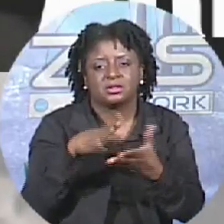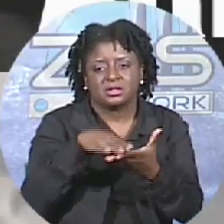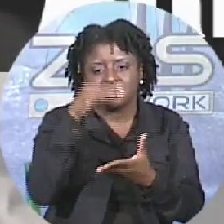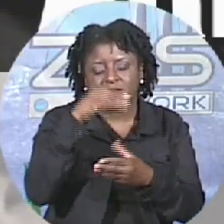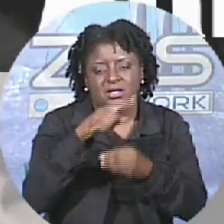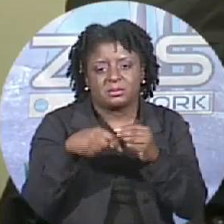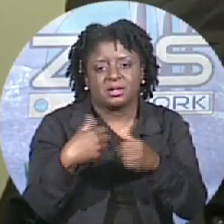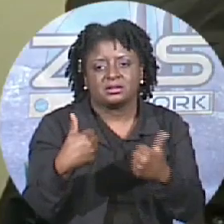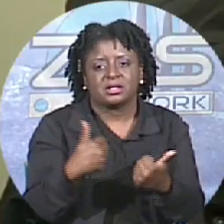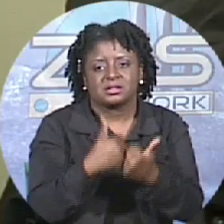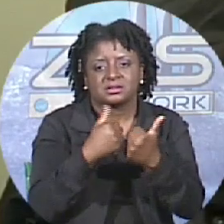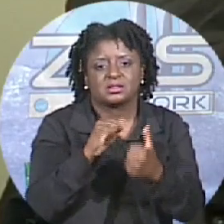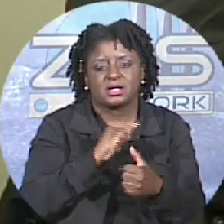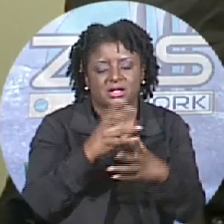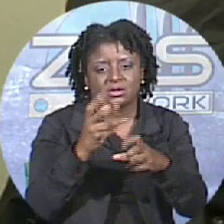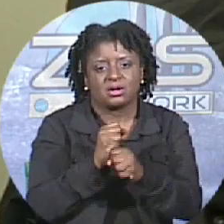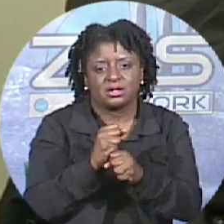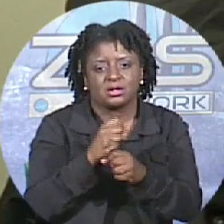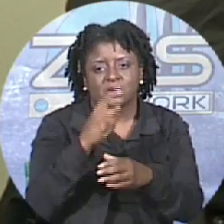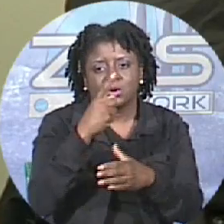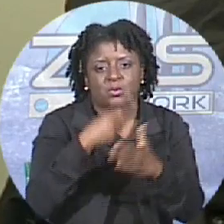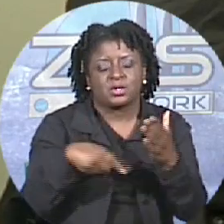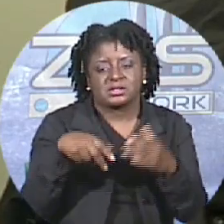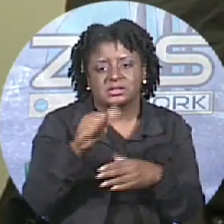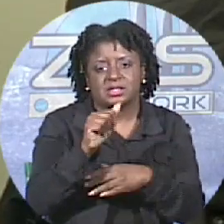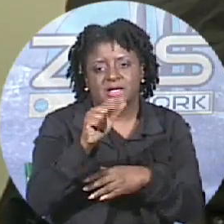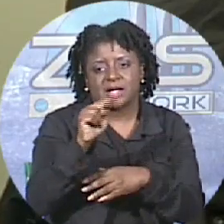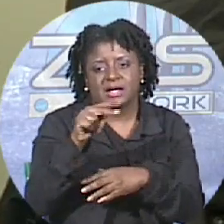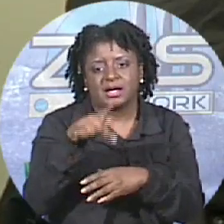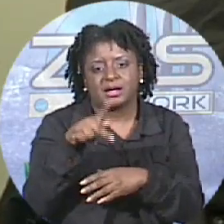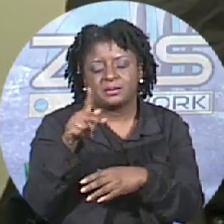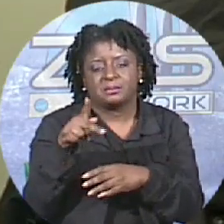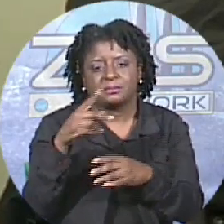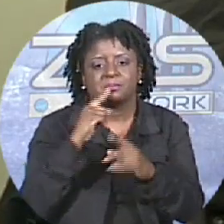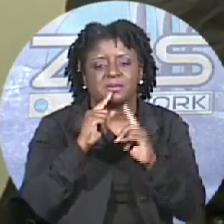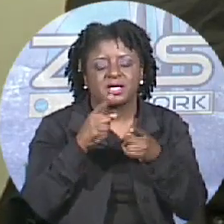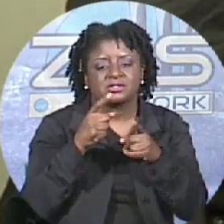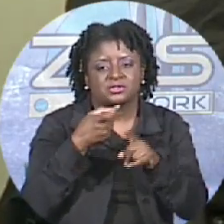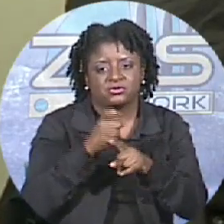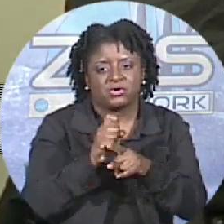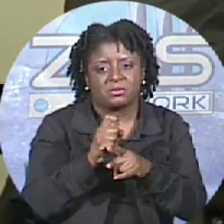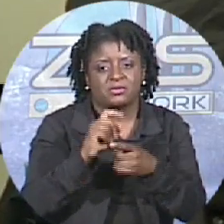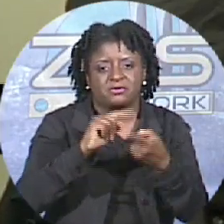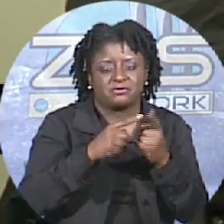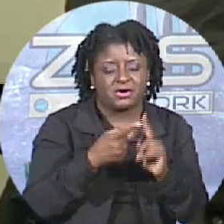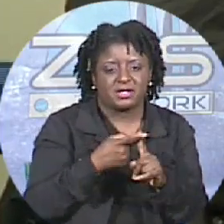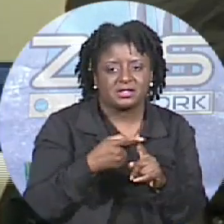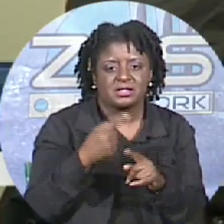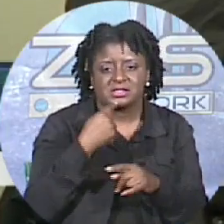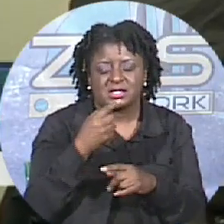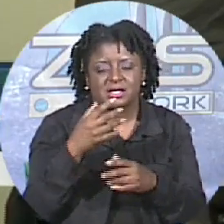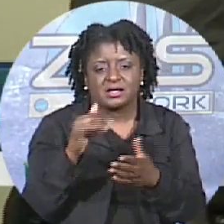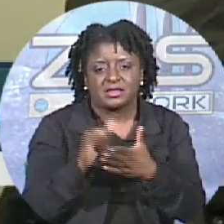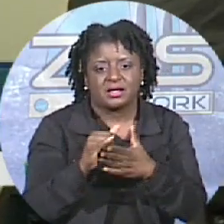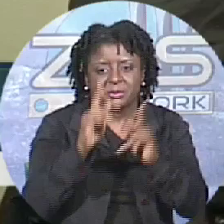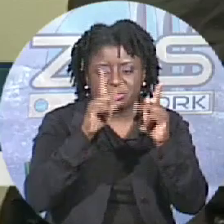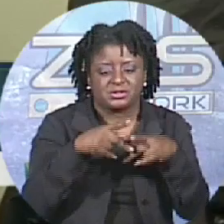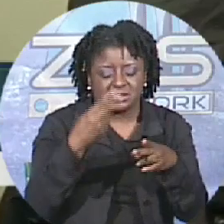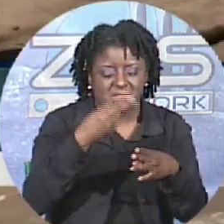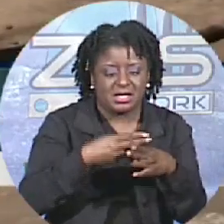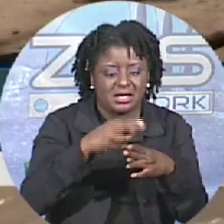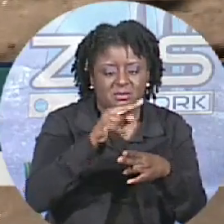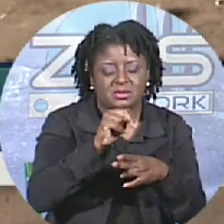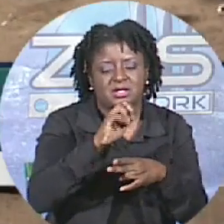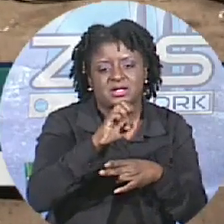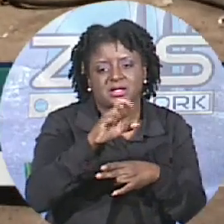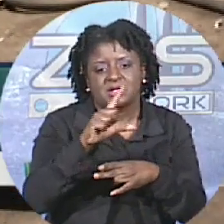I received a WhatsApp message from a friend, and they said that a person named Neil Armstrong